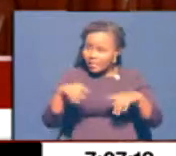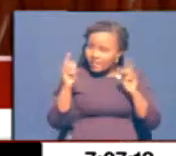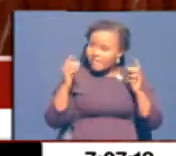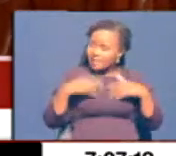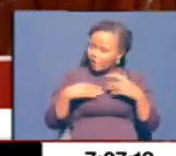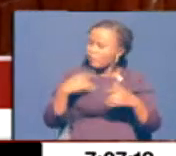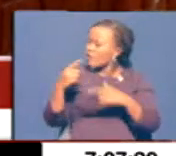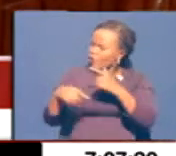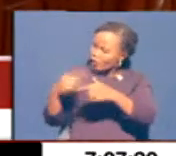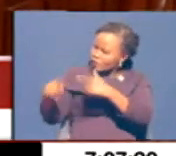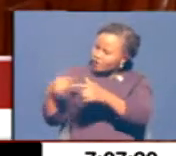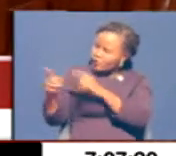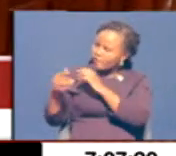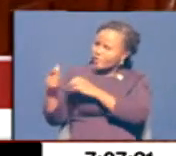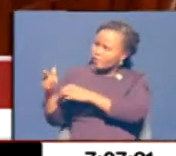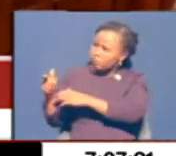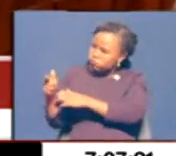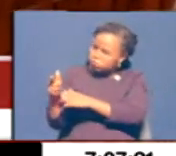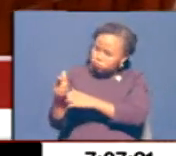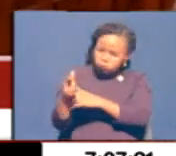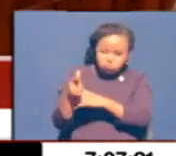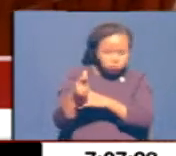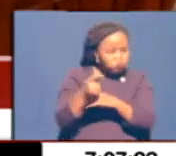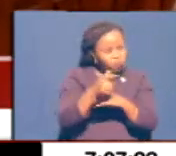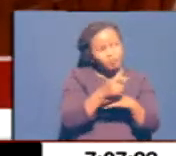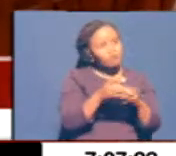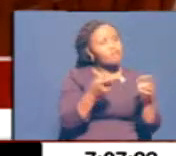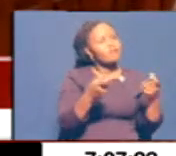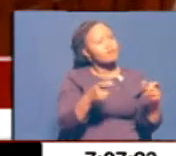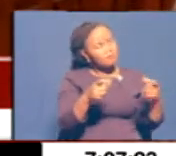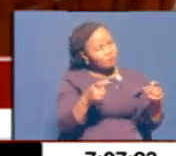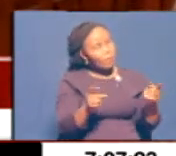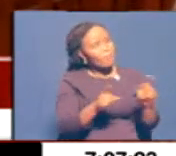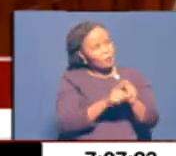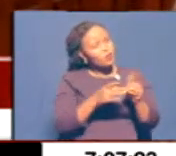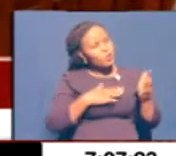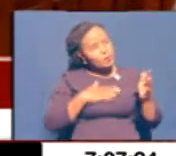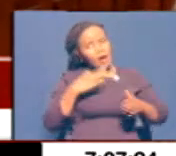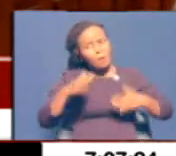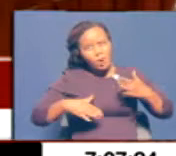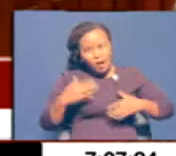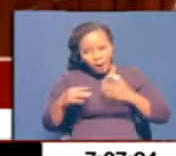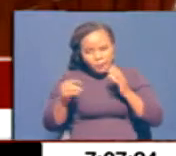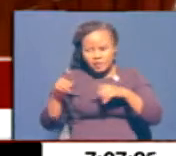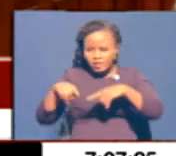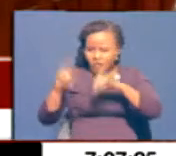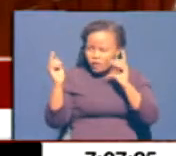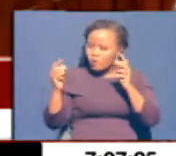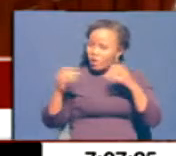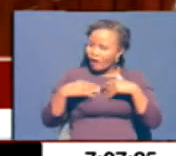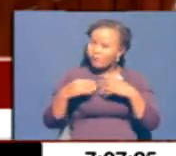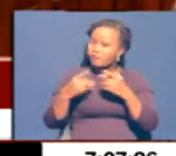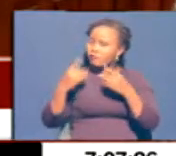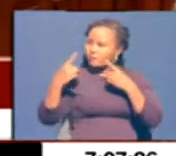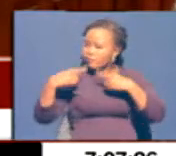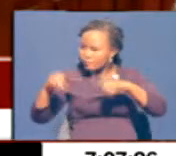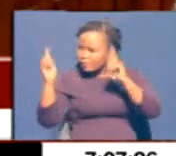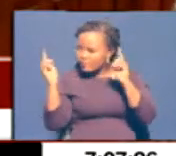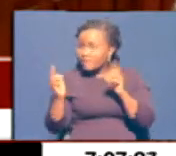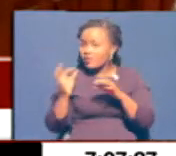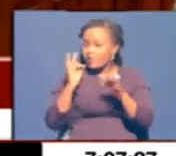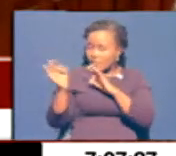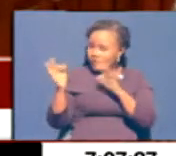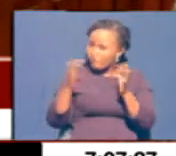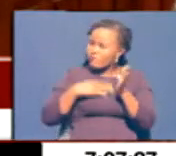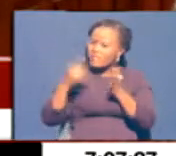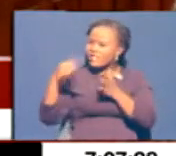of media. And I'm glad you have come out boldly to say what you know. Am I right or am I wrong